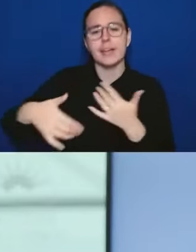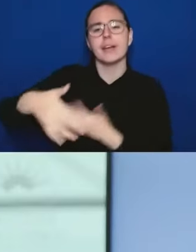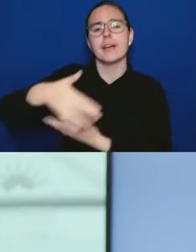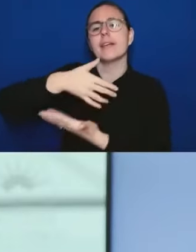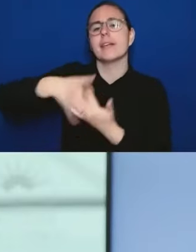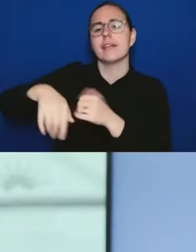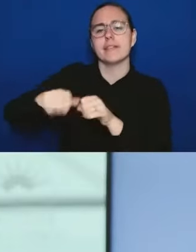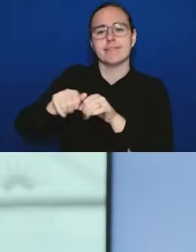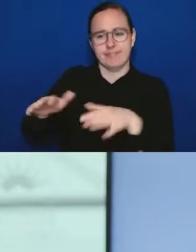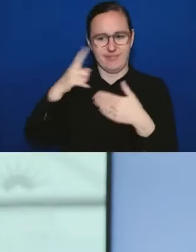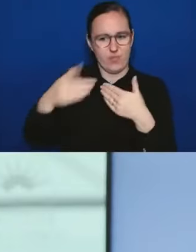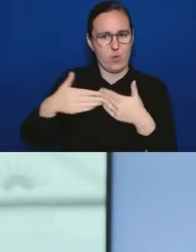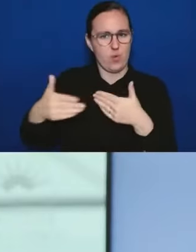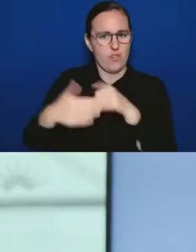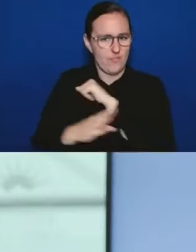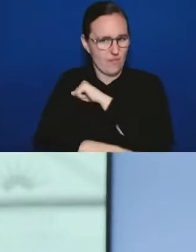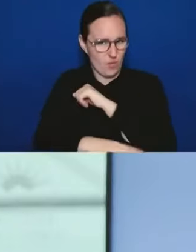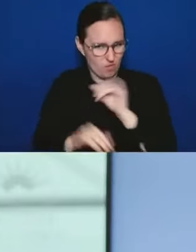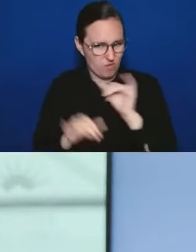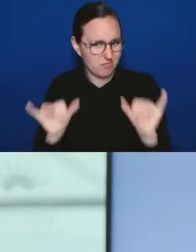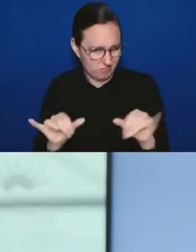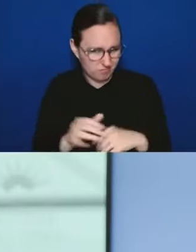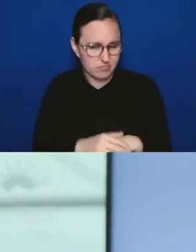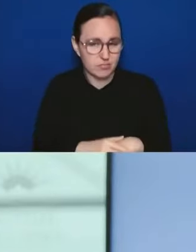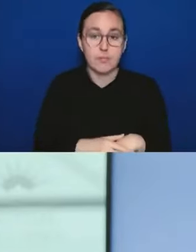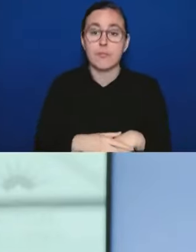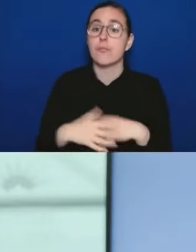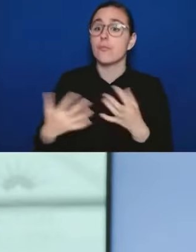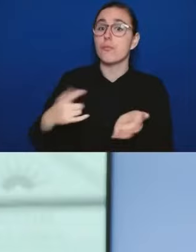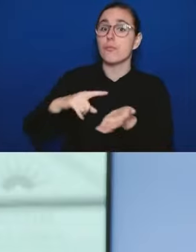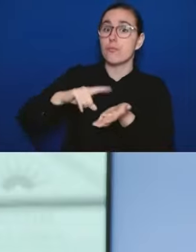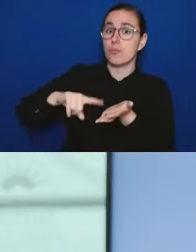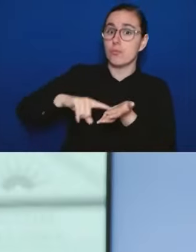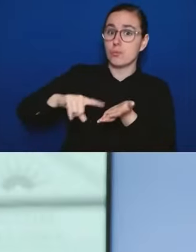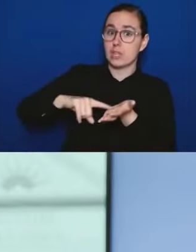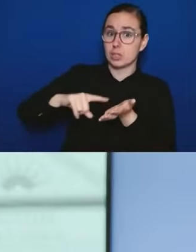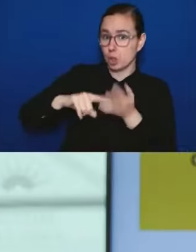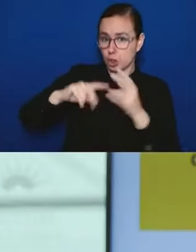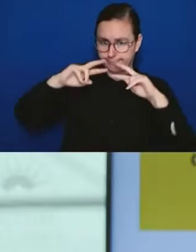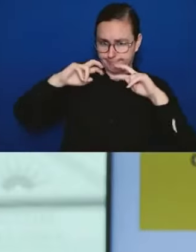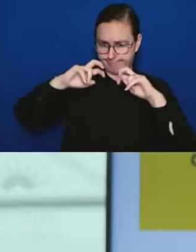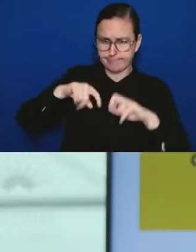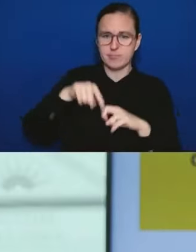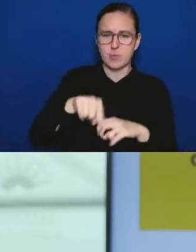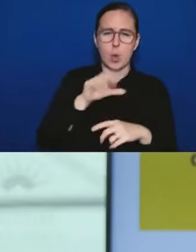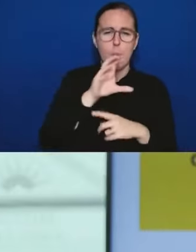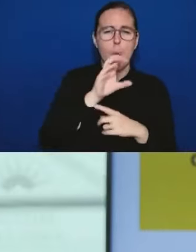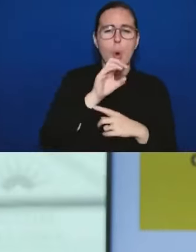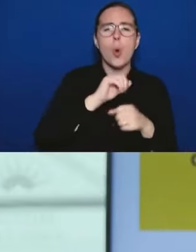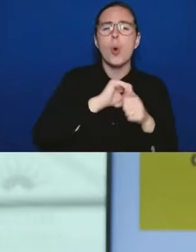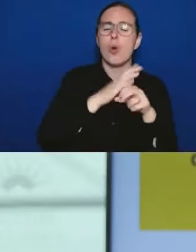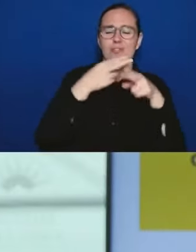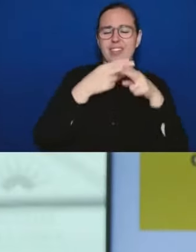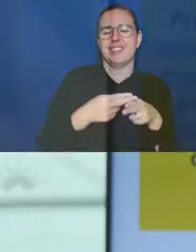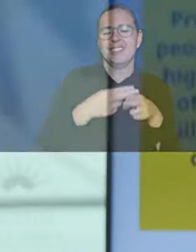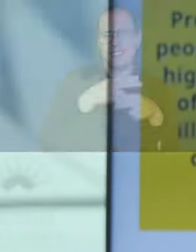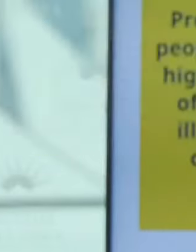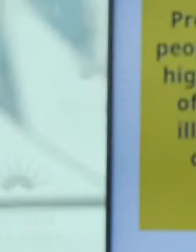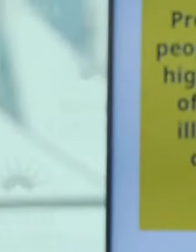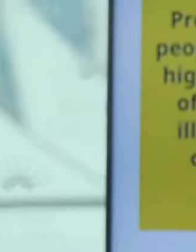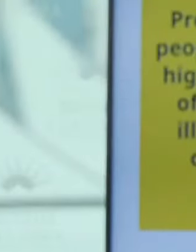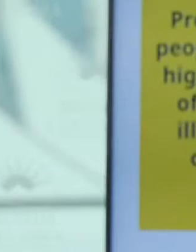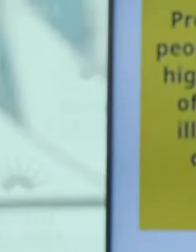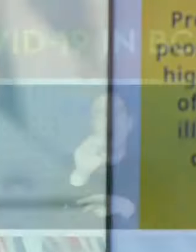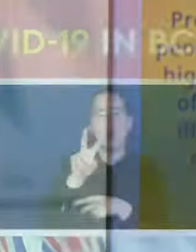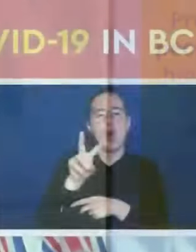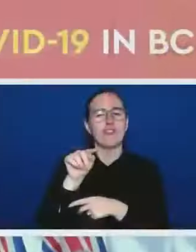about COVID, about how it affects us, about who it affects. And our approach remains the